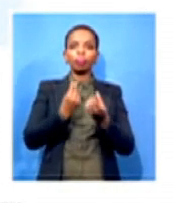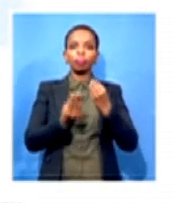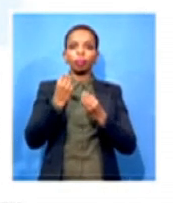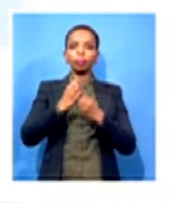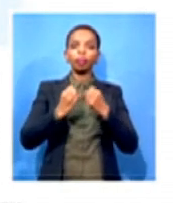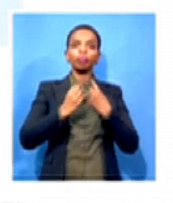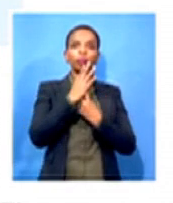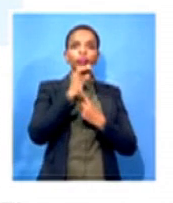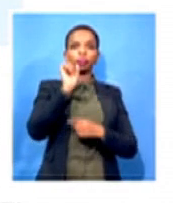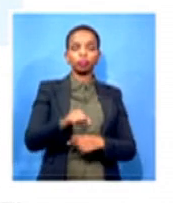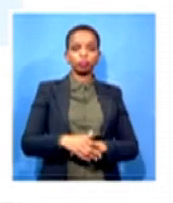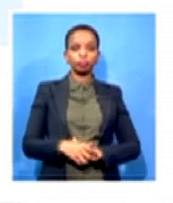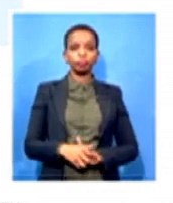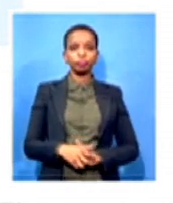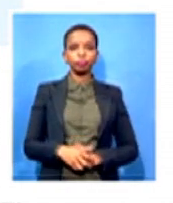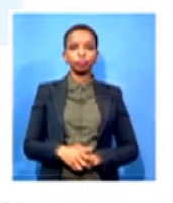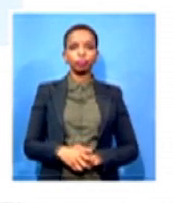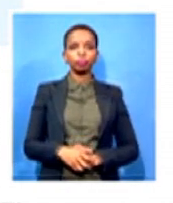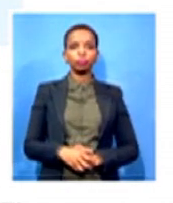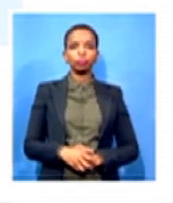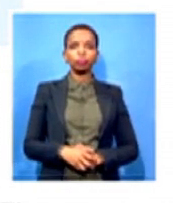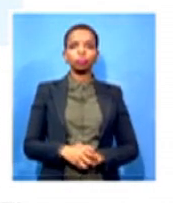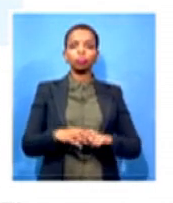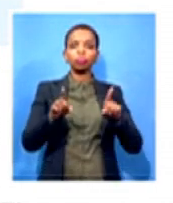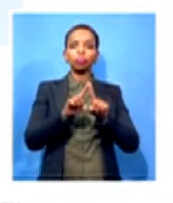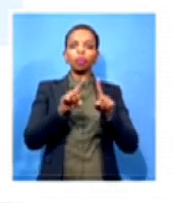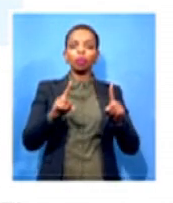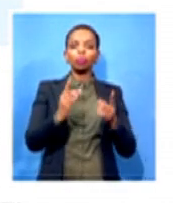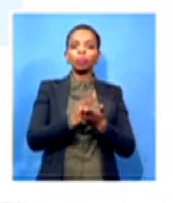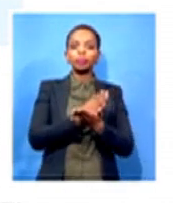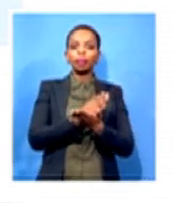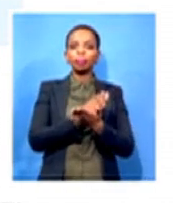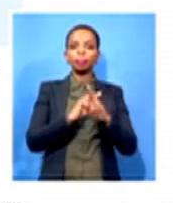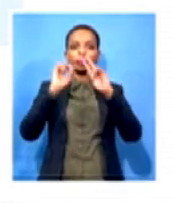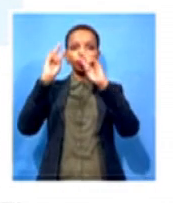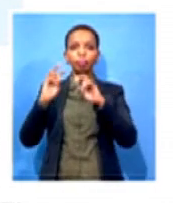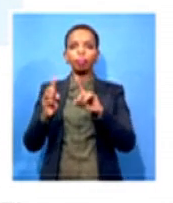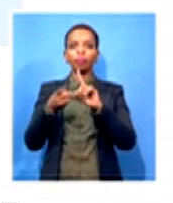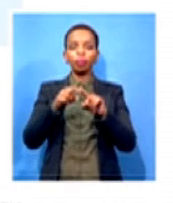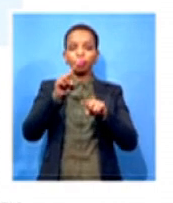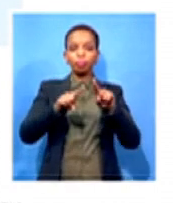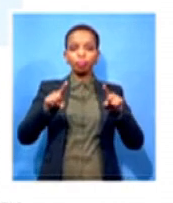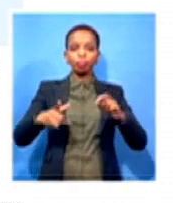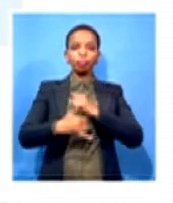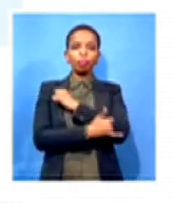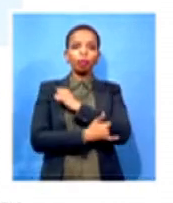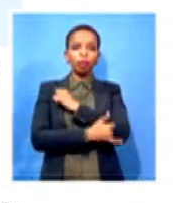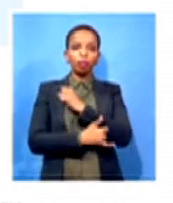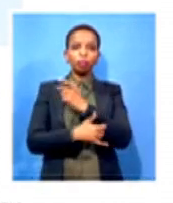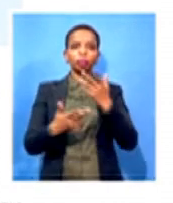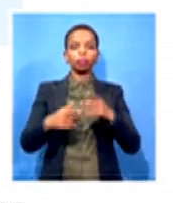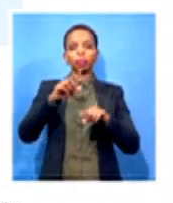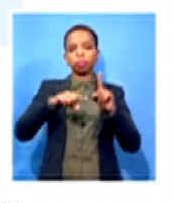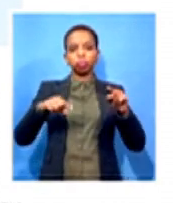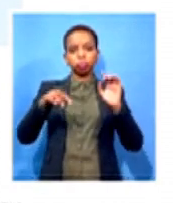But subsequent studies to that coming from many countries, Sweden, Germany, Switzerland, Netherlands, United Kingdom, and Spain, with